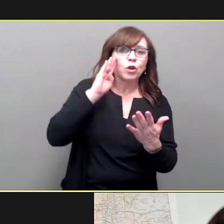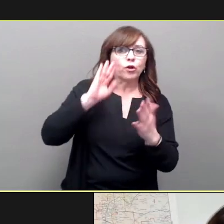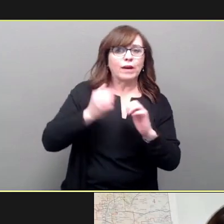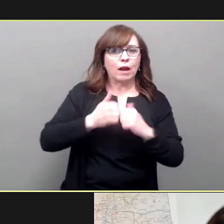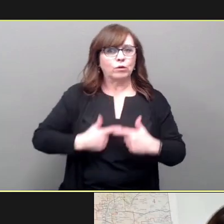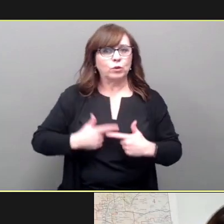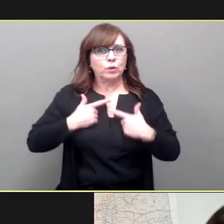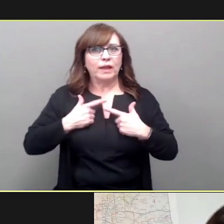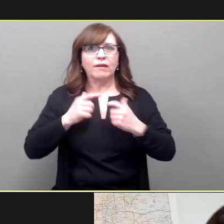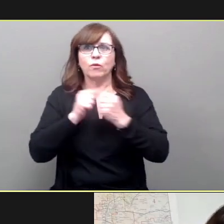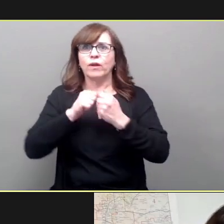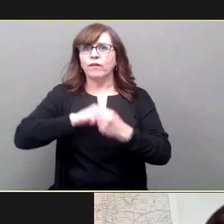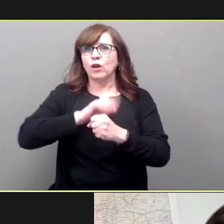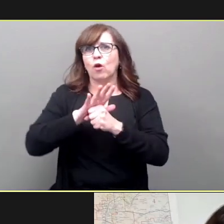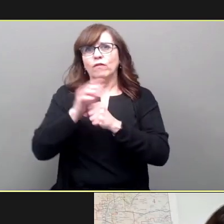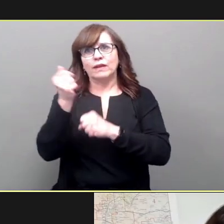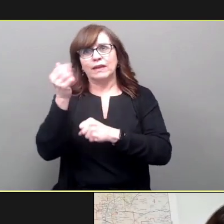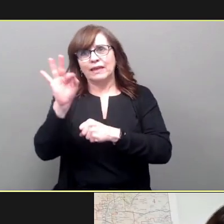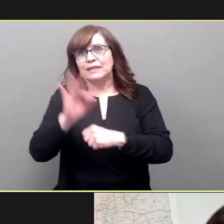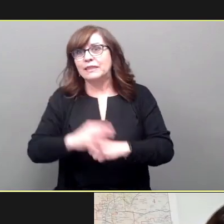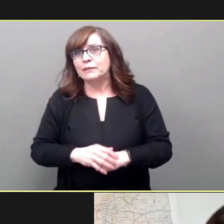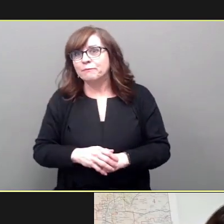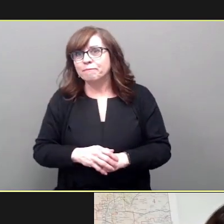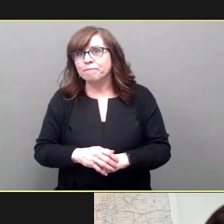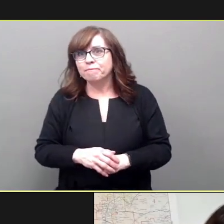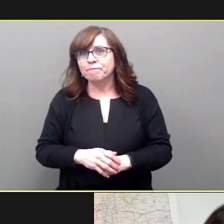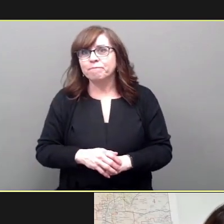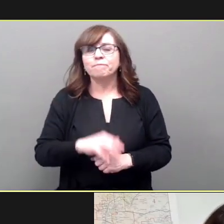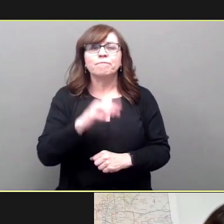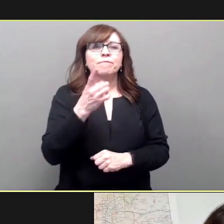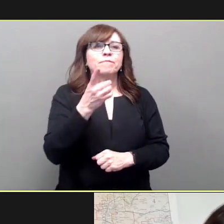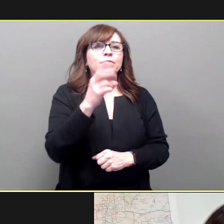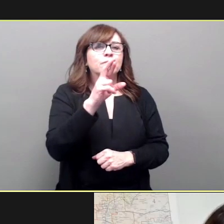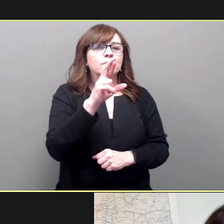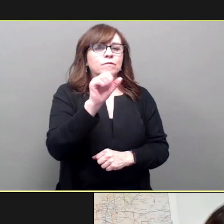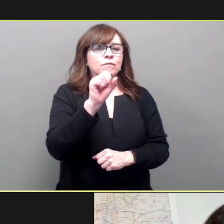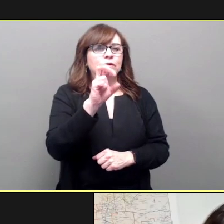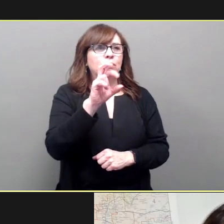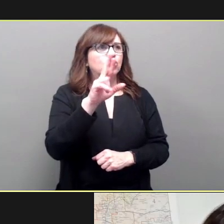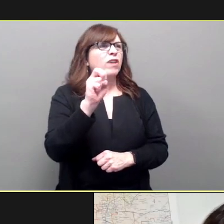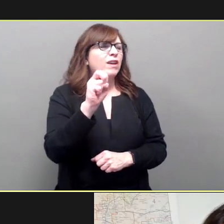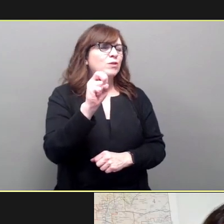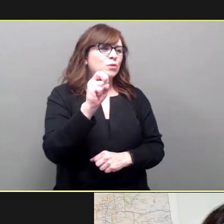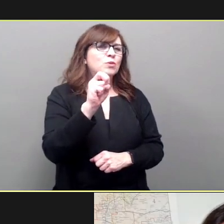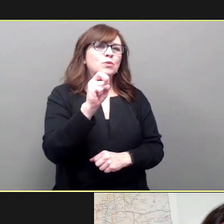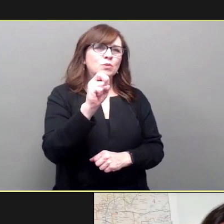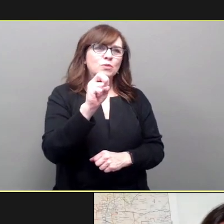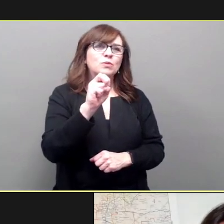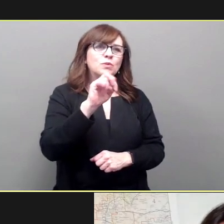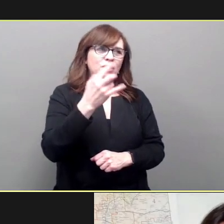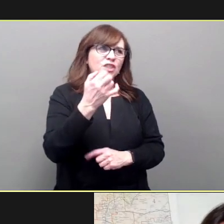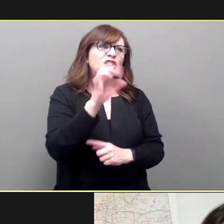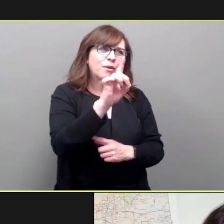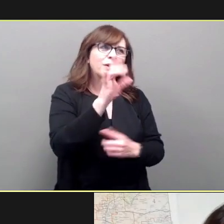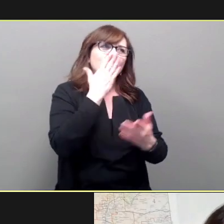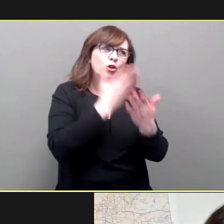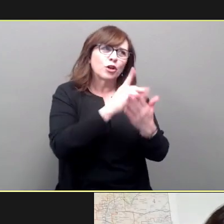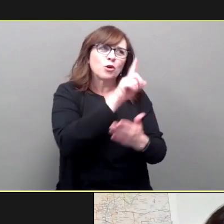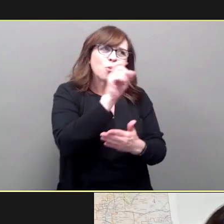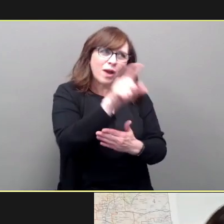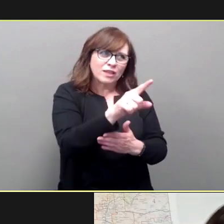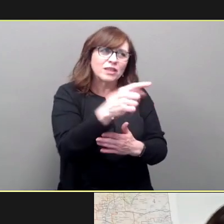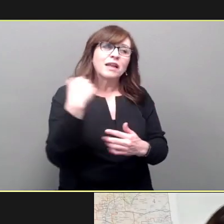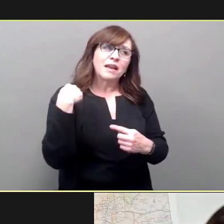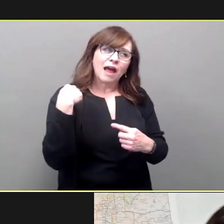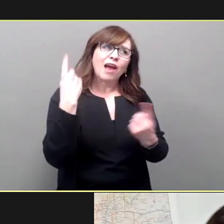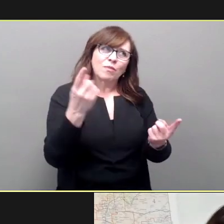COVID-19? Yeah, Jared, that's a great question. I've been talking about it and the concept since I